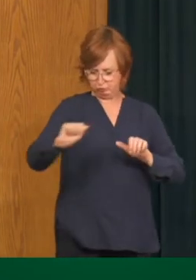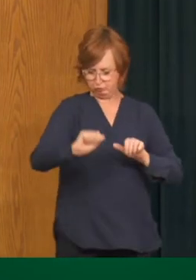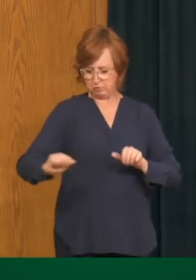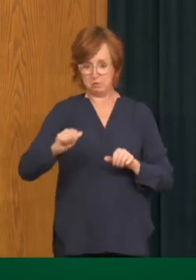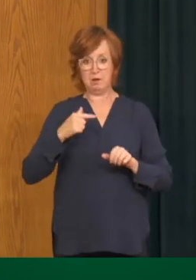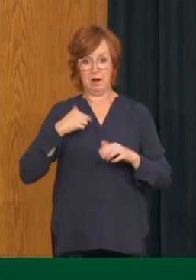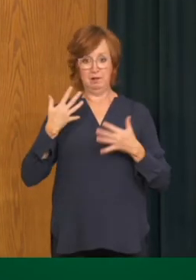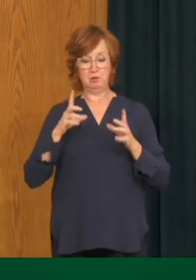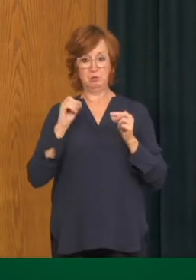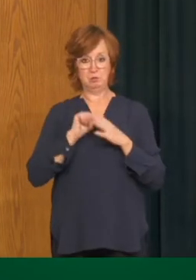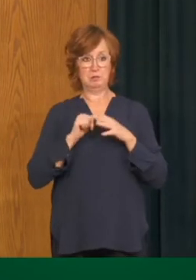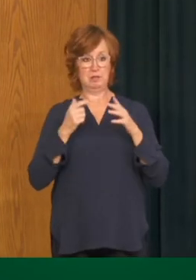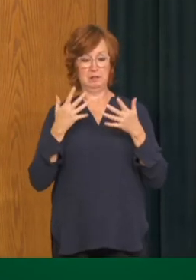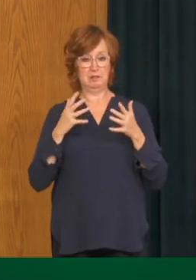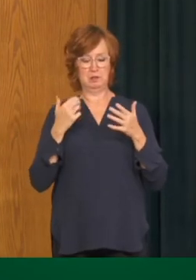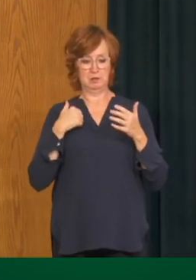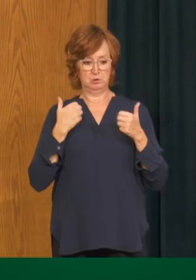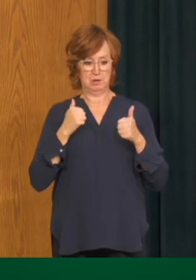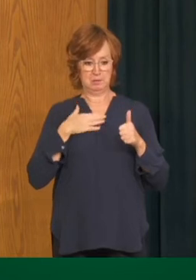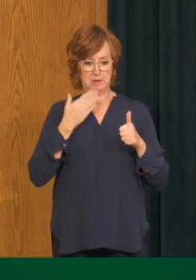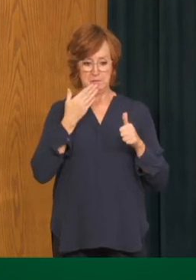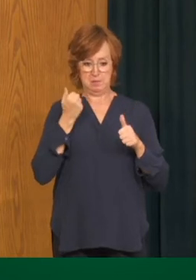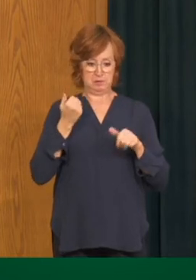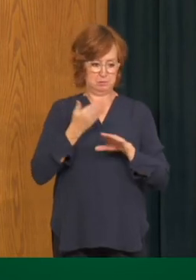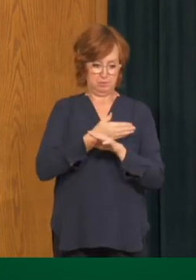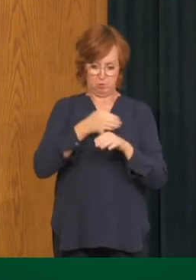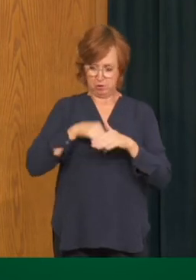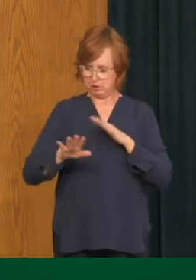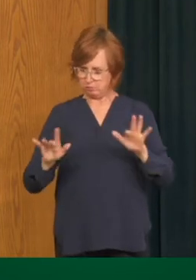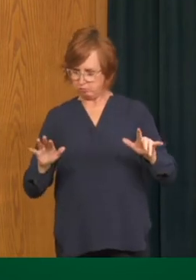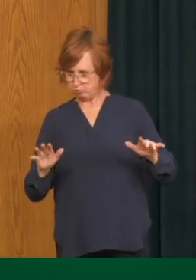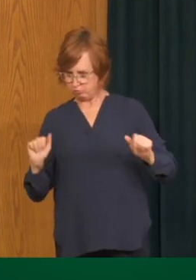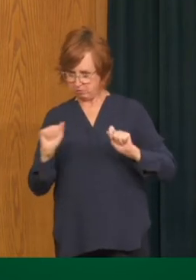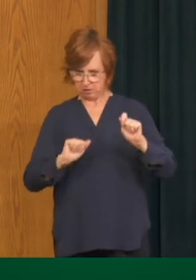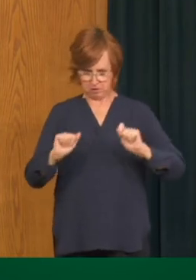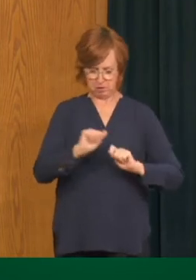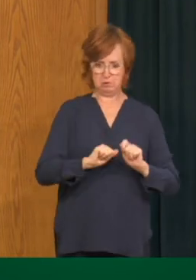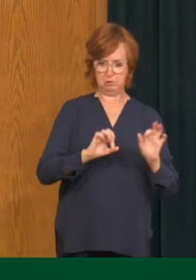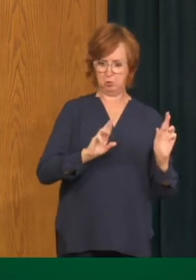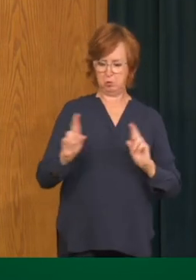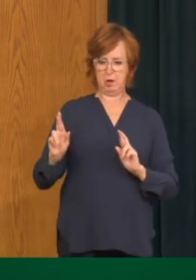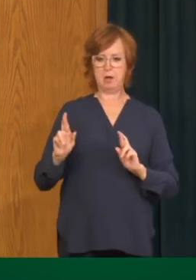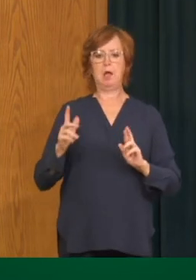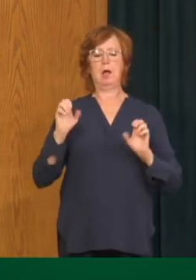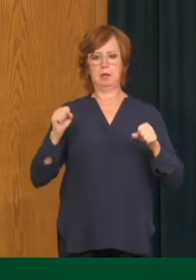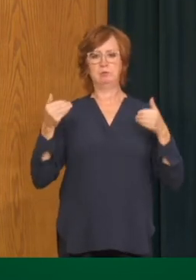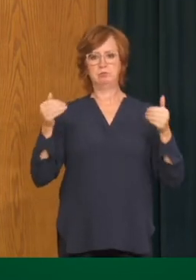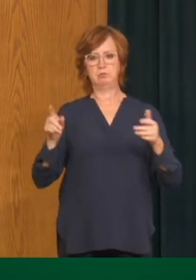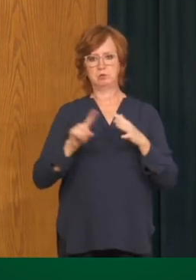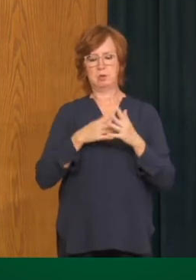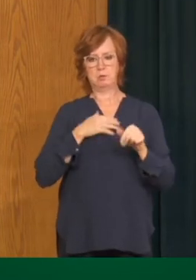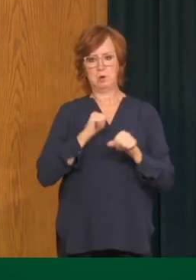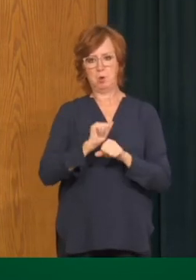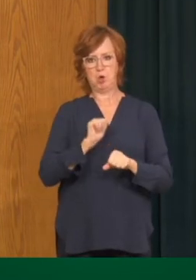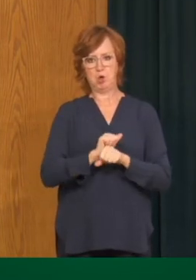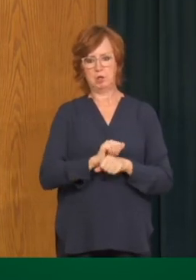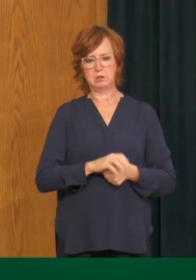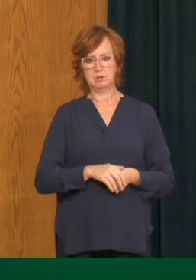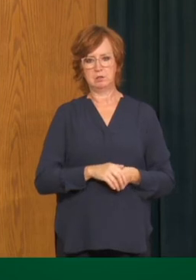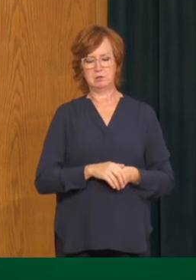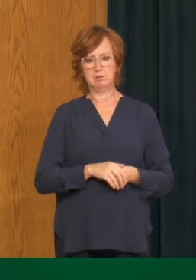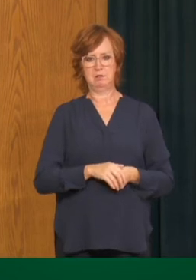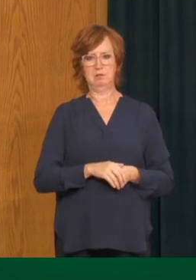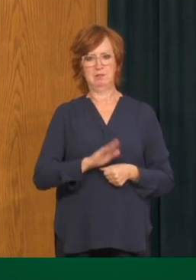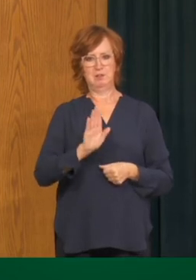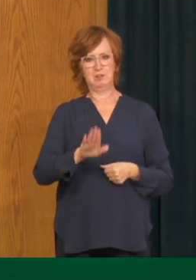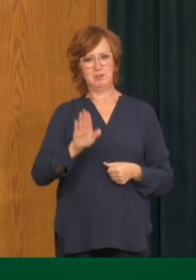my workspaces. At least I attempt to do that as often as possible. And I think that is one example of how things might be just a little